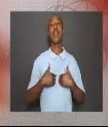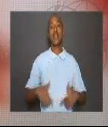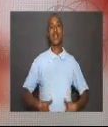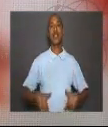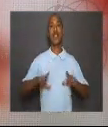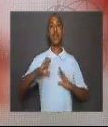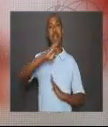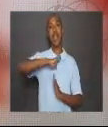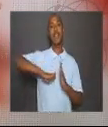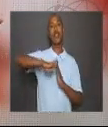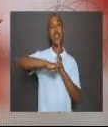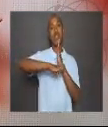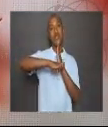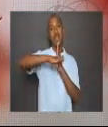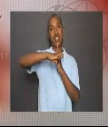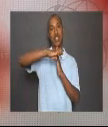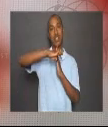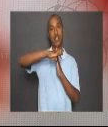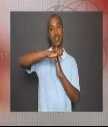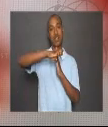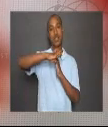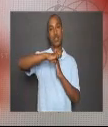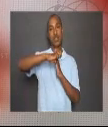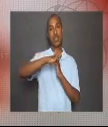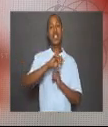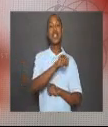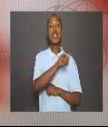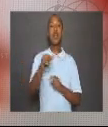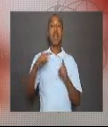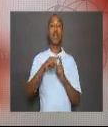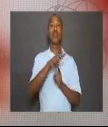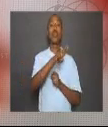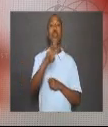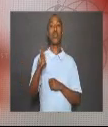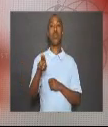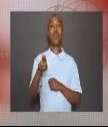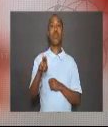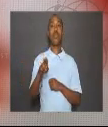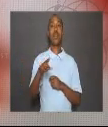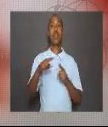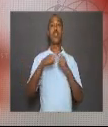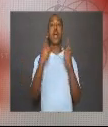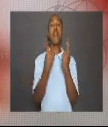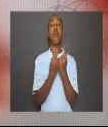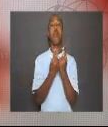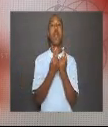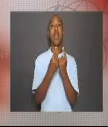stable electronic configurations similar to those of the noble